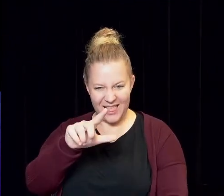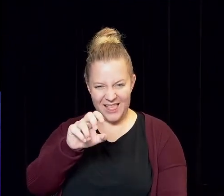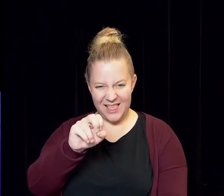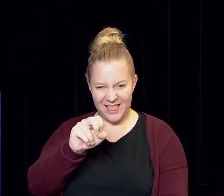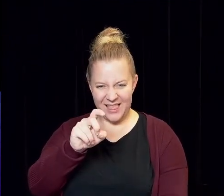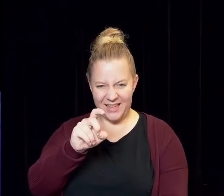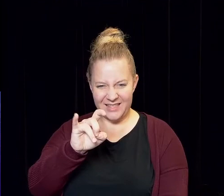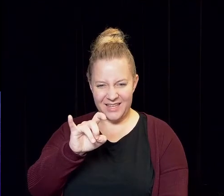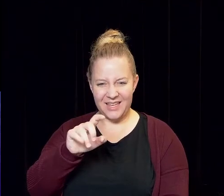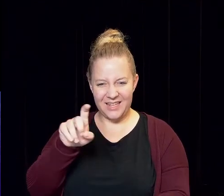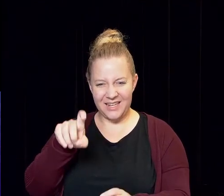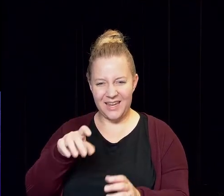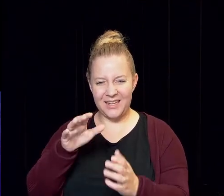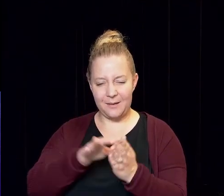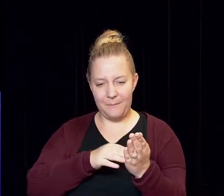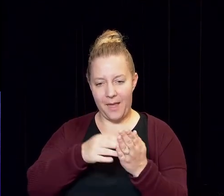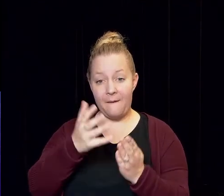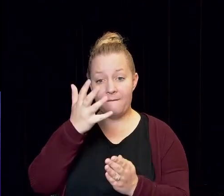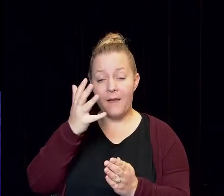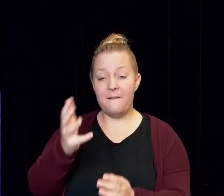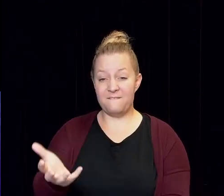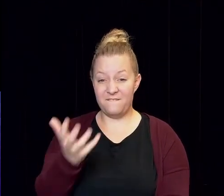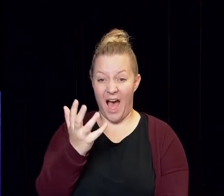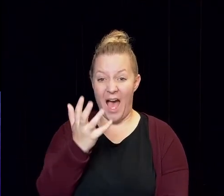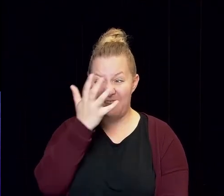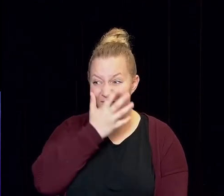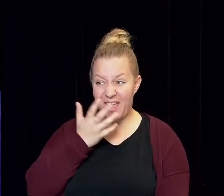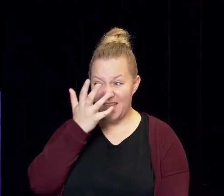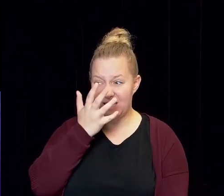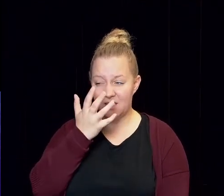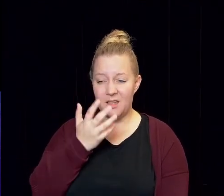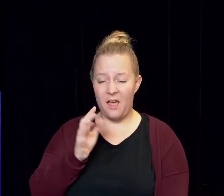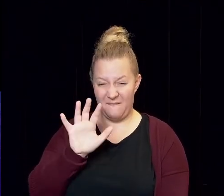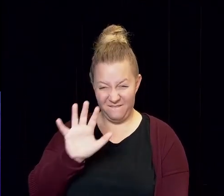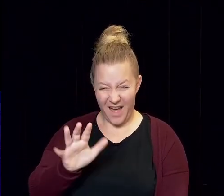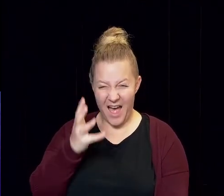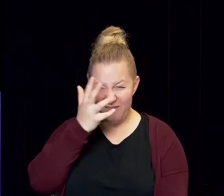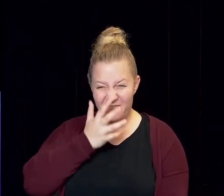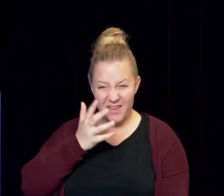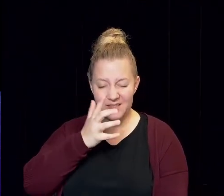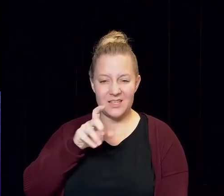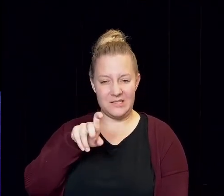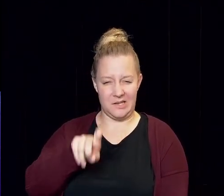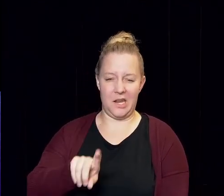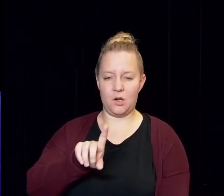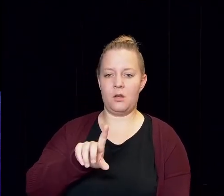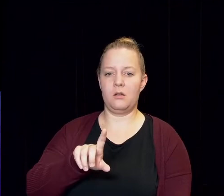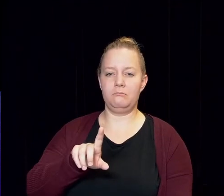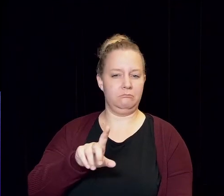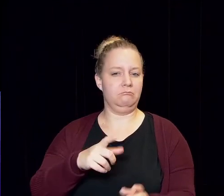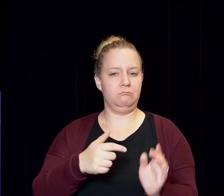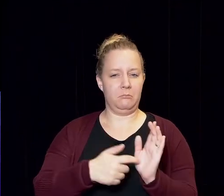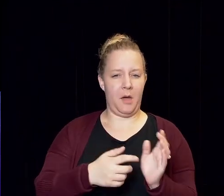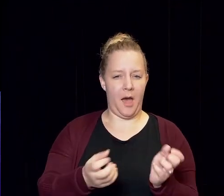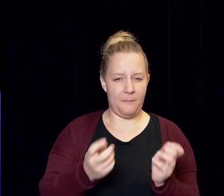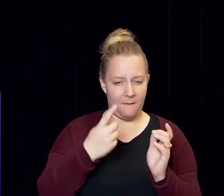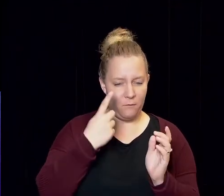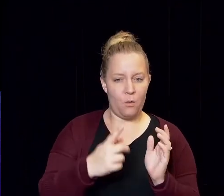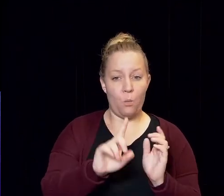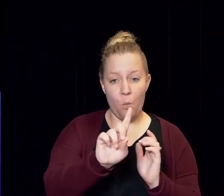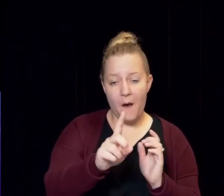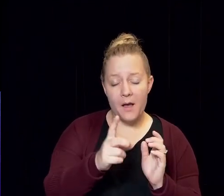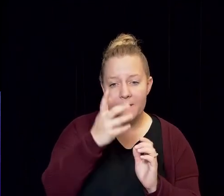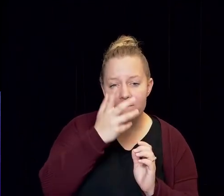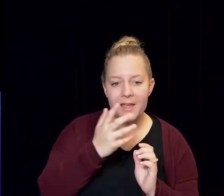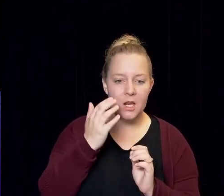5 faces? Well, in order to find for 5 faces, first I need for just 1 face. So because I want just 1 face, I